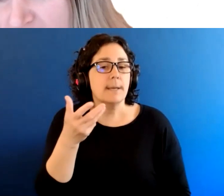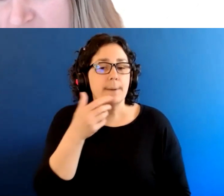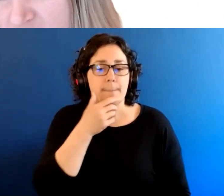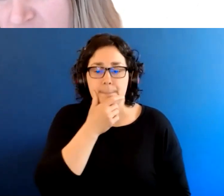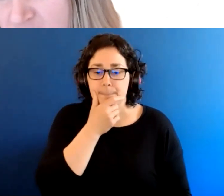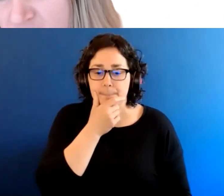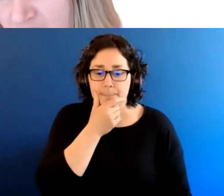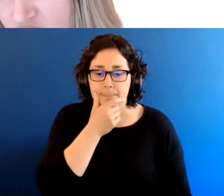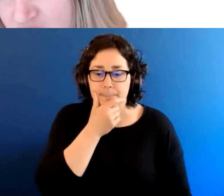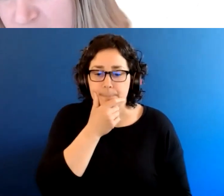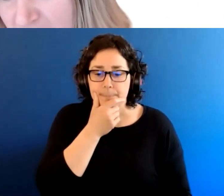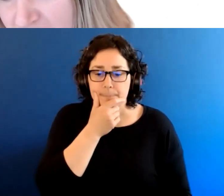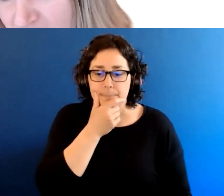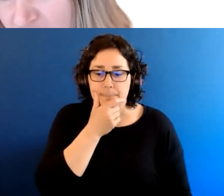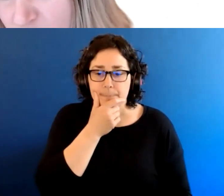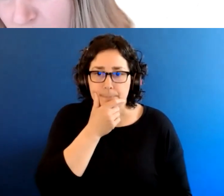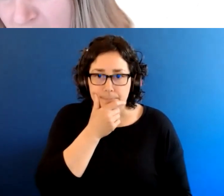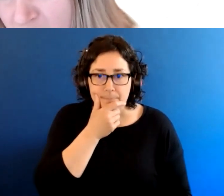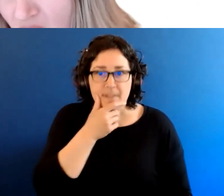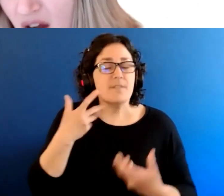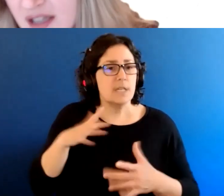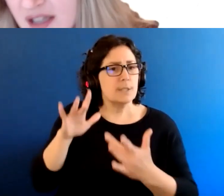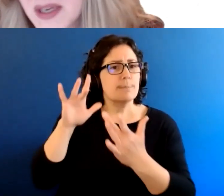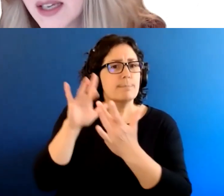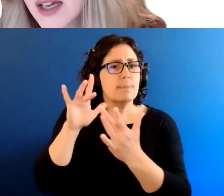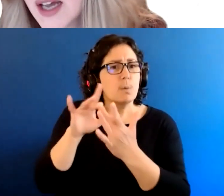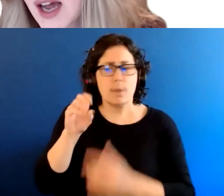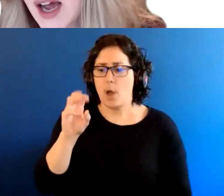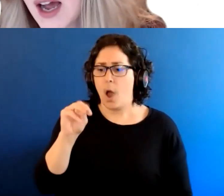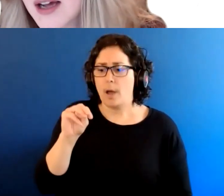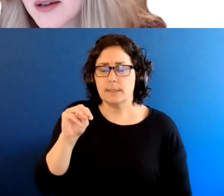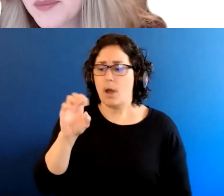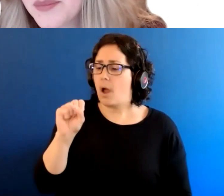She said that she's been in touch with OSME,